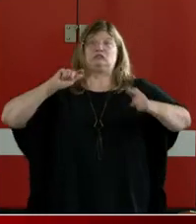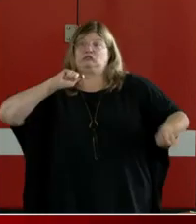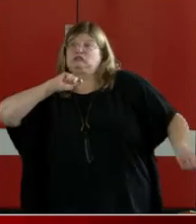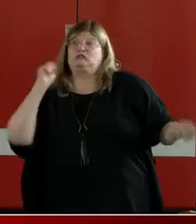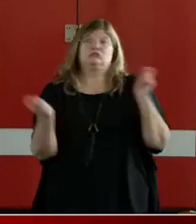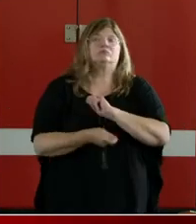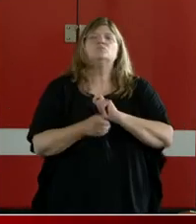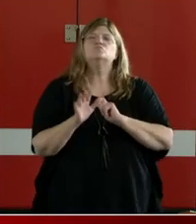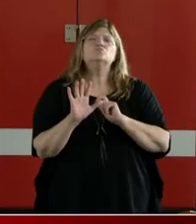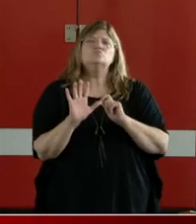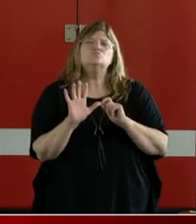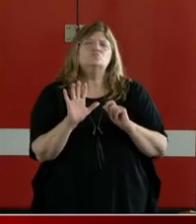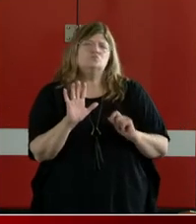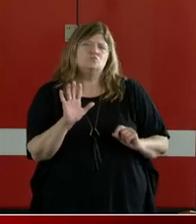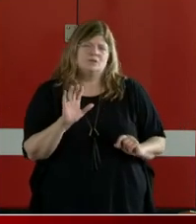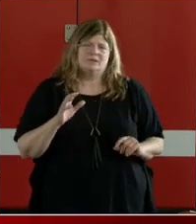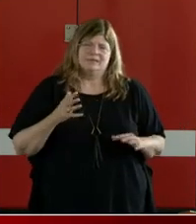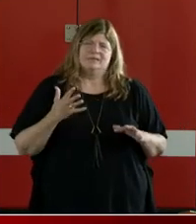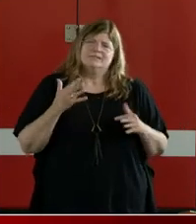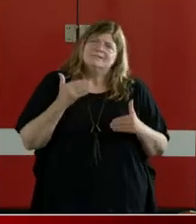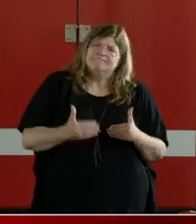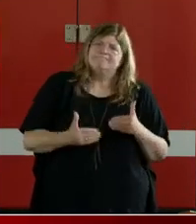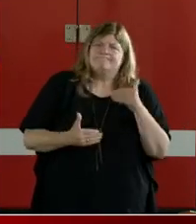think that's the important message here.